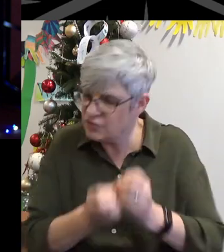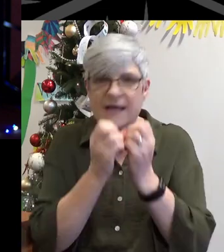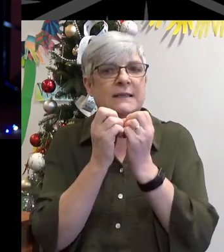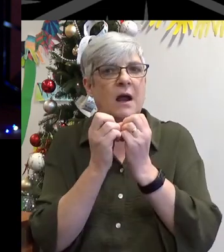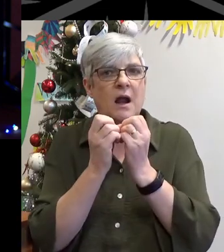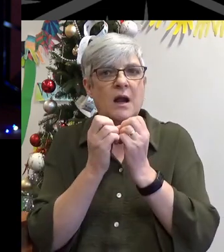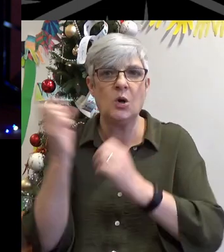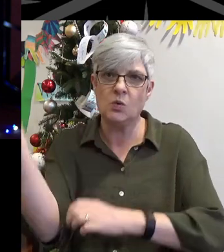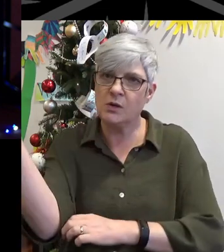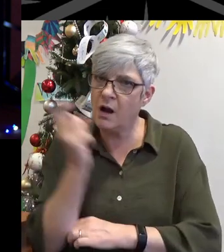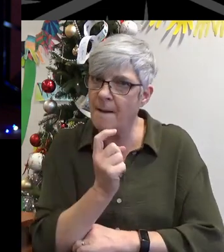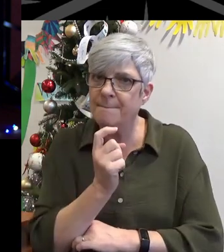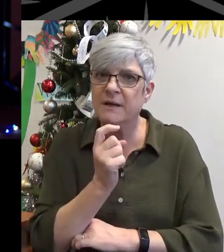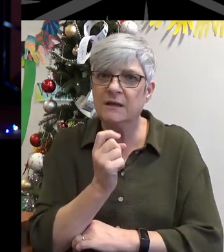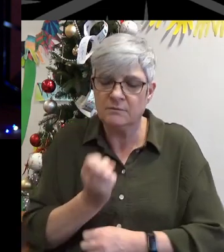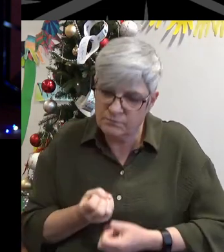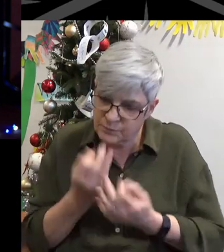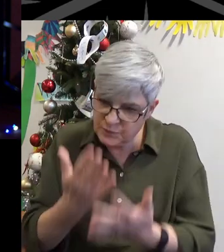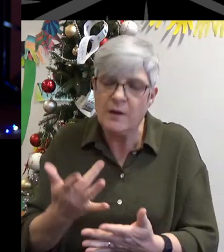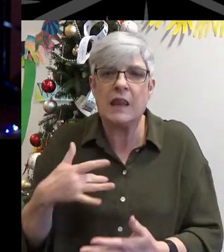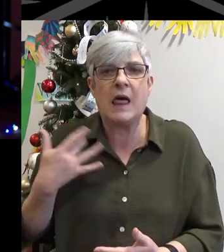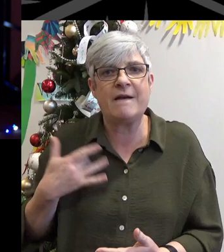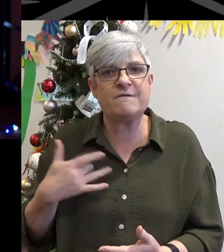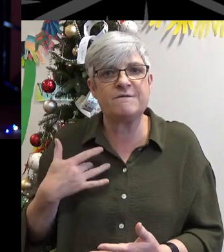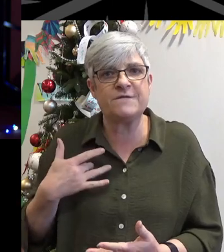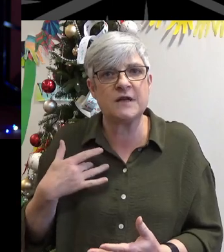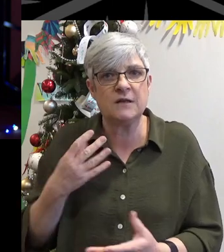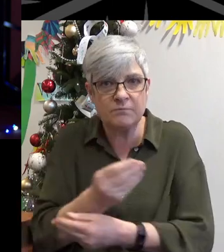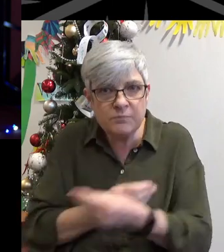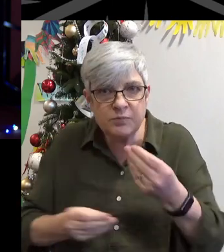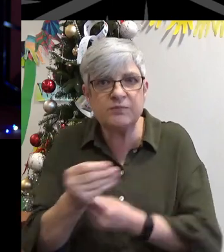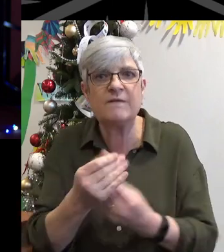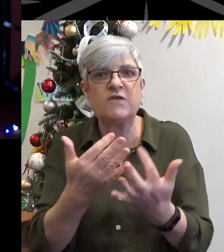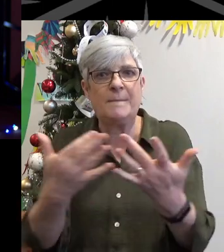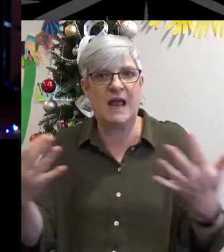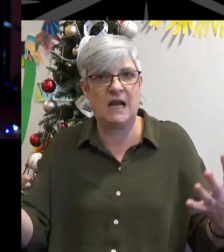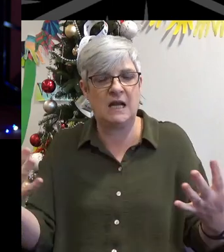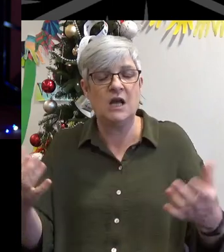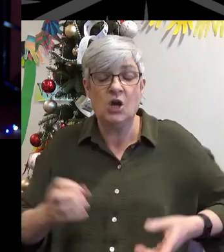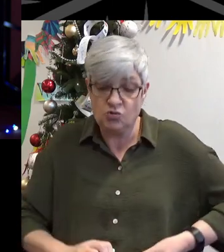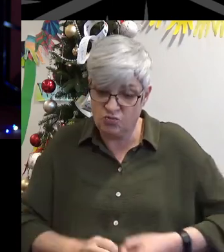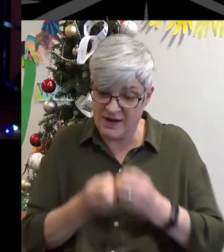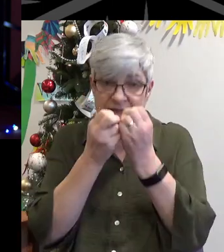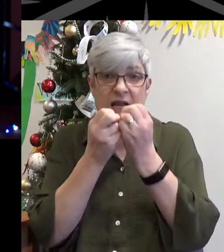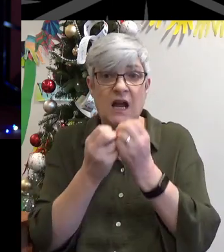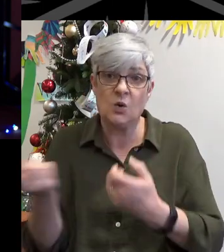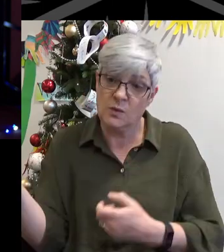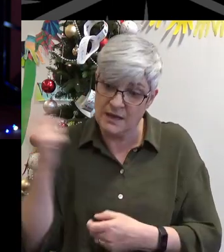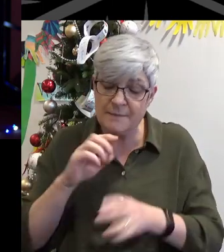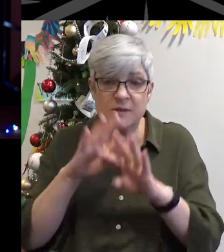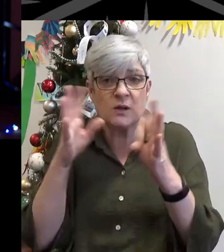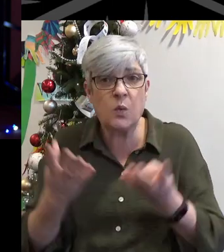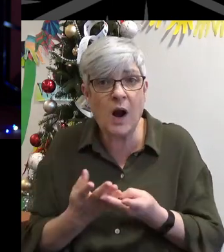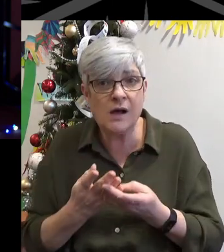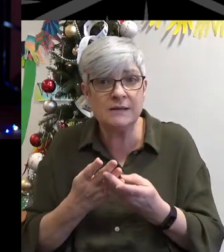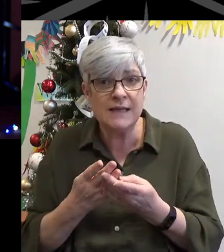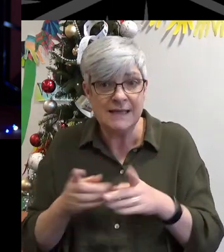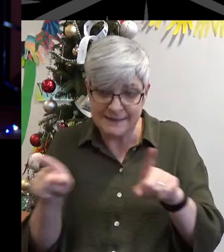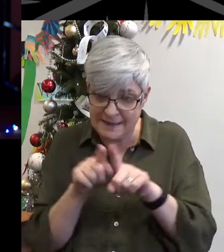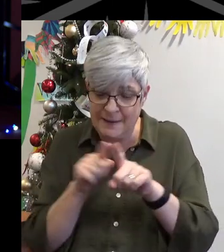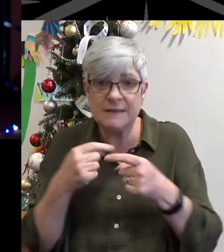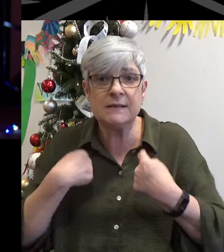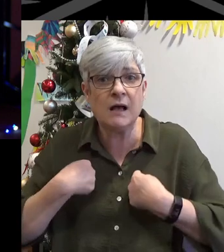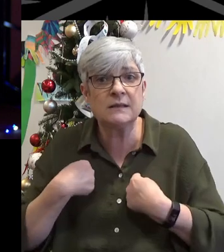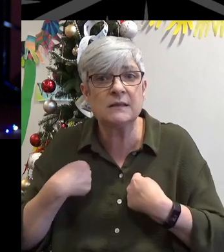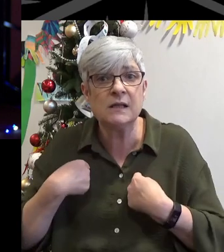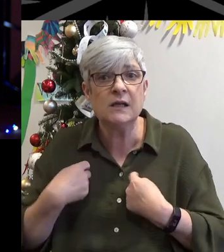to give his life as a ransom for many. He was the Creator who had come into the world as one of us in order to bear the sins